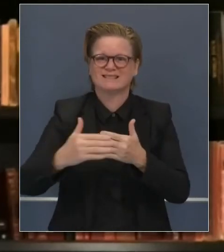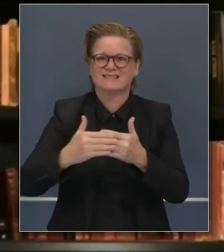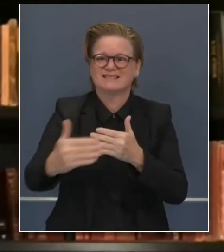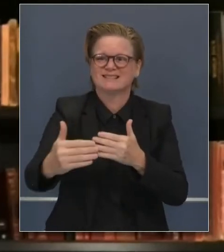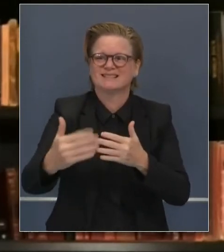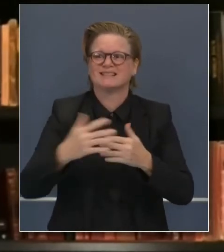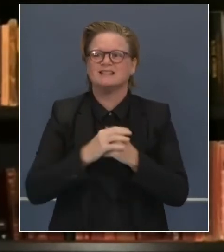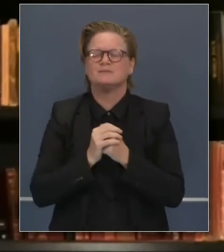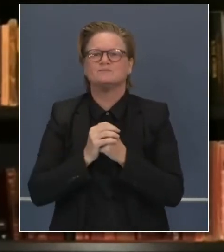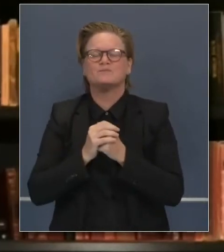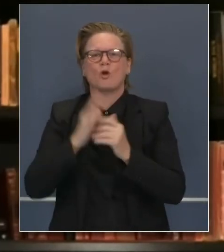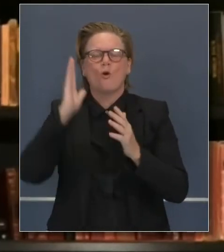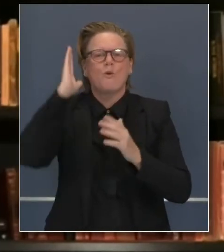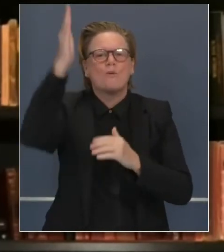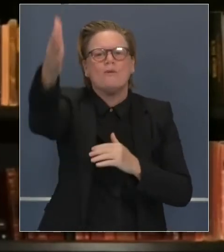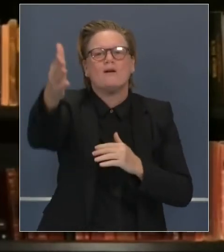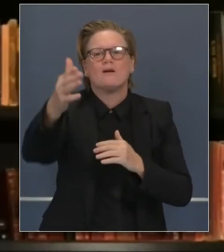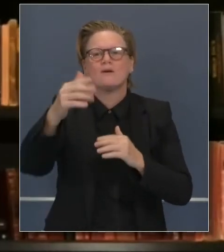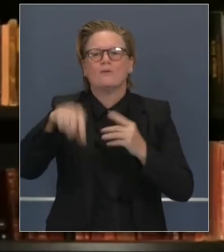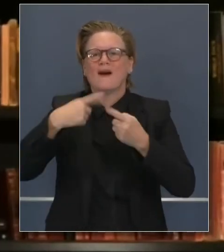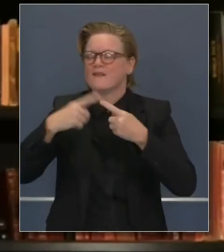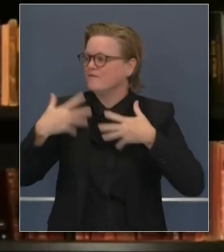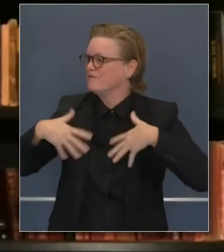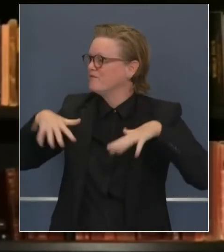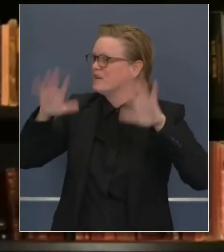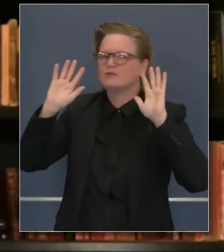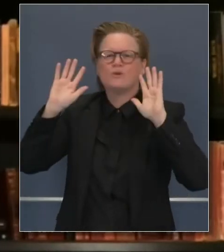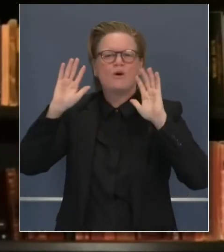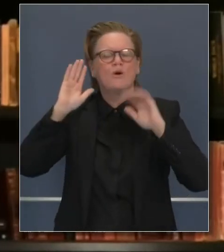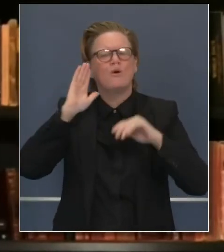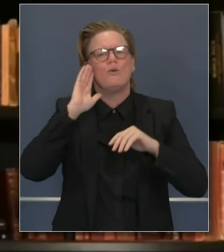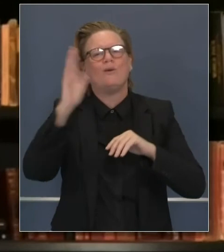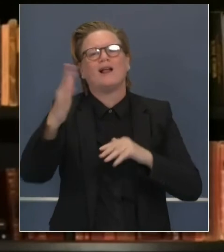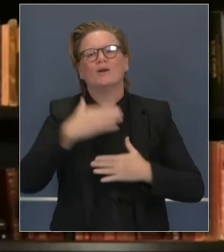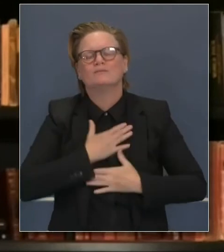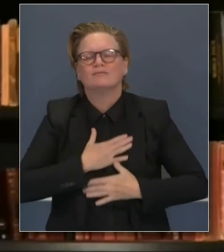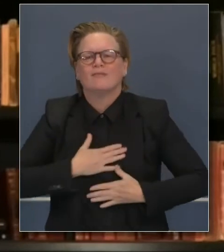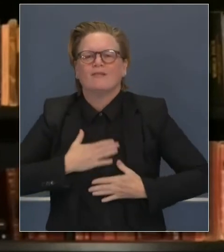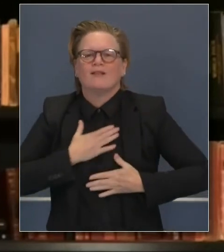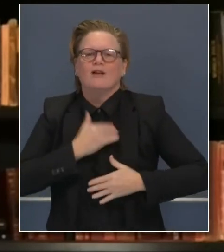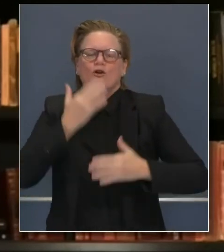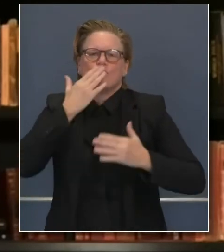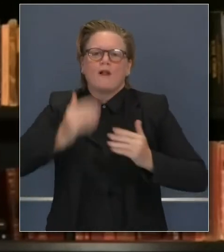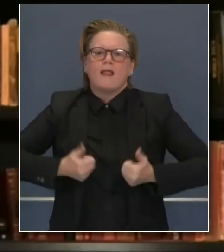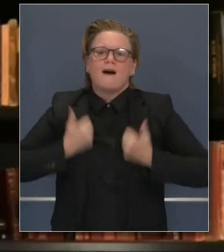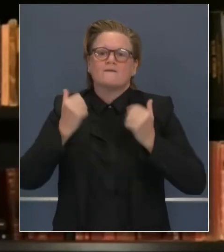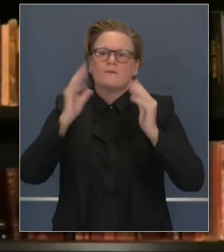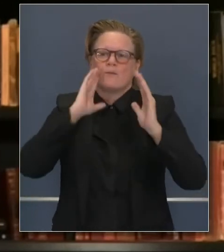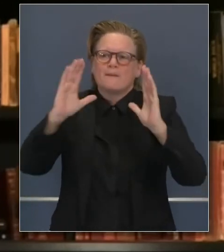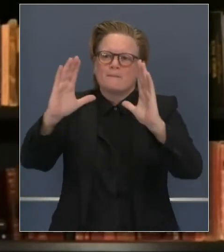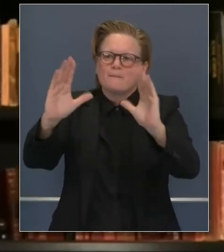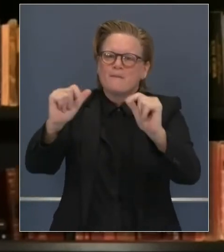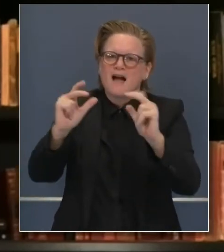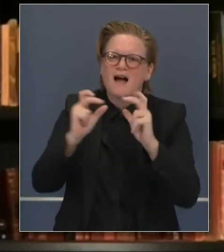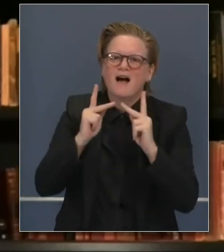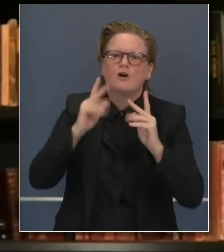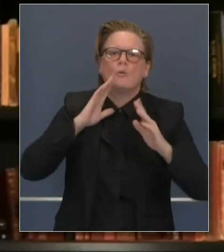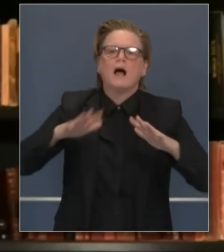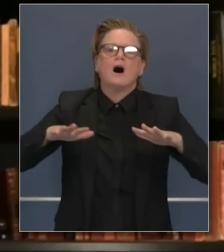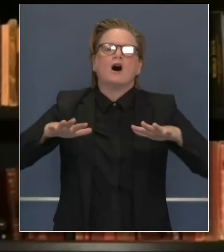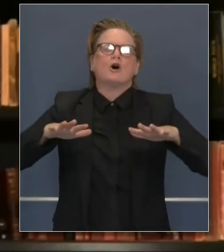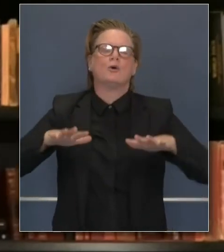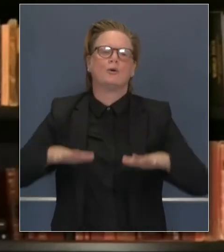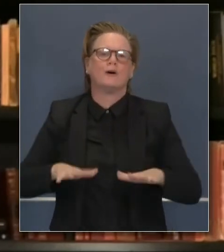we will recover as a state, and all of us will be rewarded by knowing we saved lives of loved ones, we saved lives of